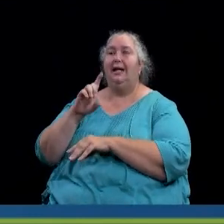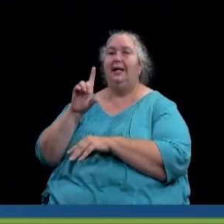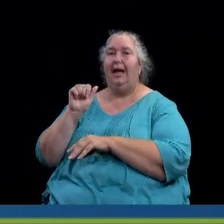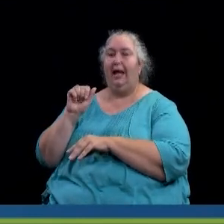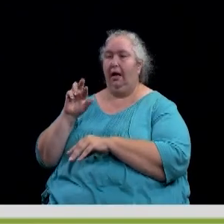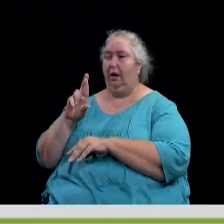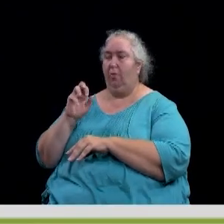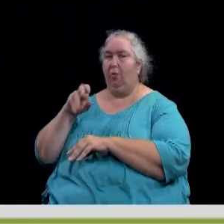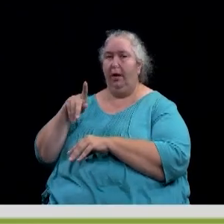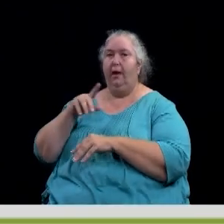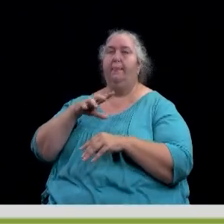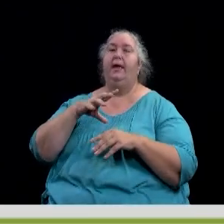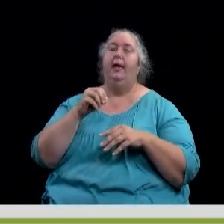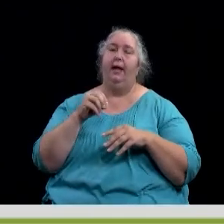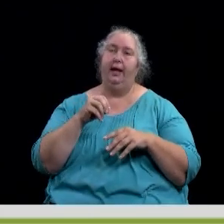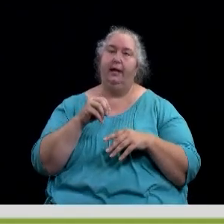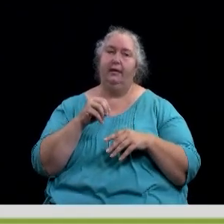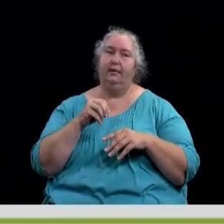system.